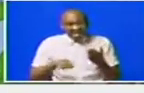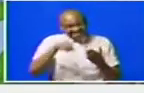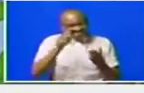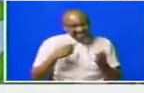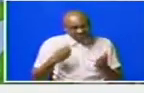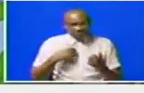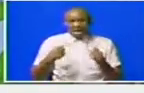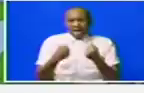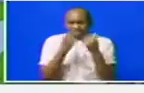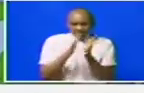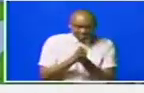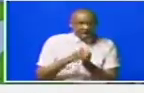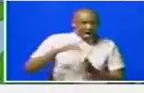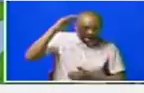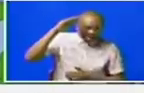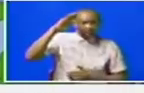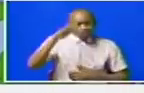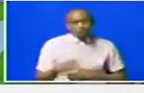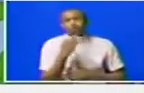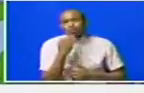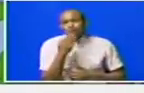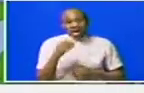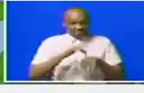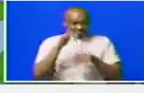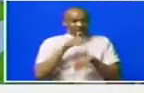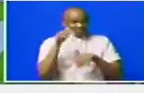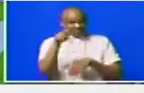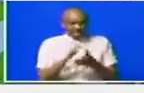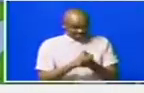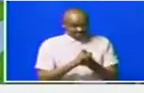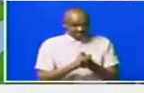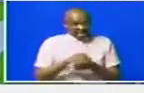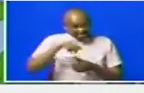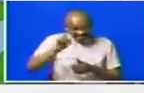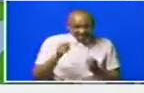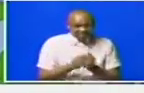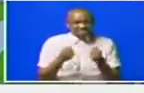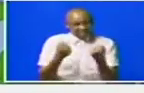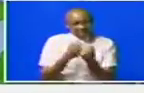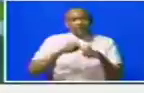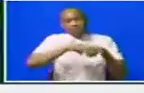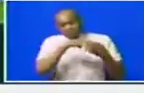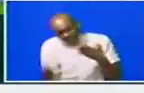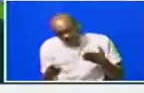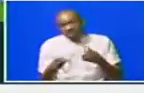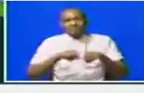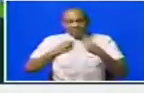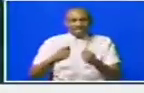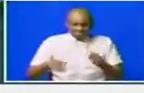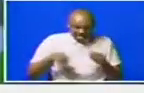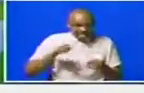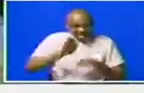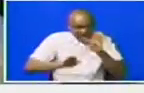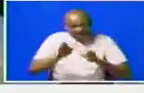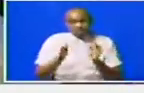several spells of either high or low sugars in which she fell, breaking several bones in her leg and shoulder